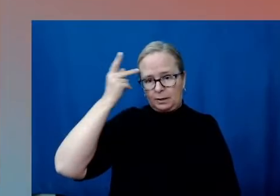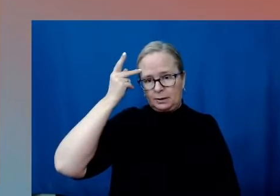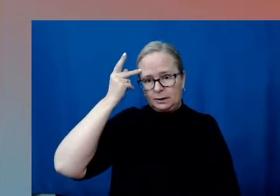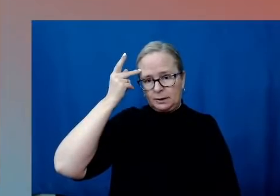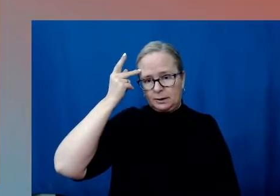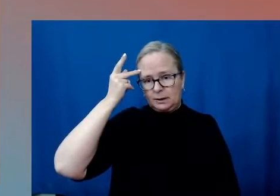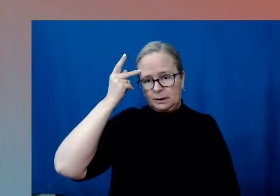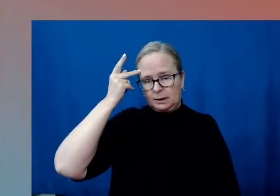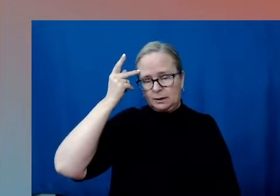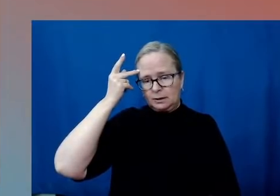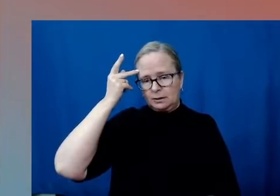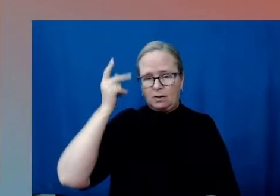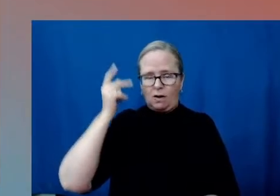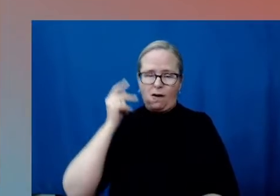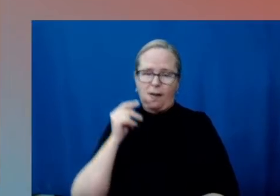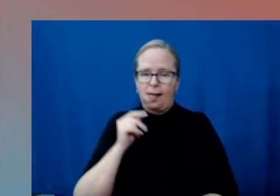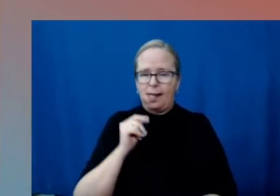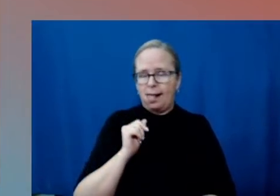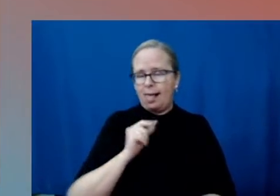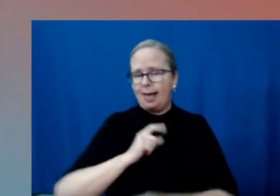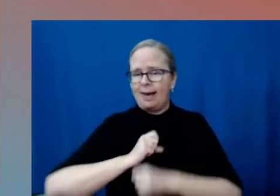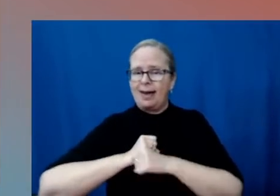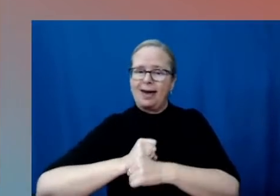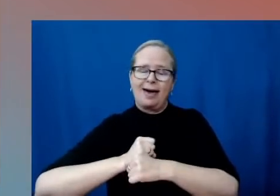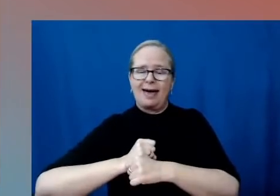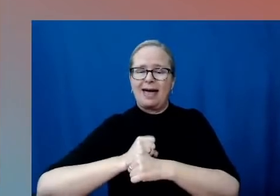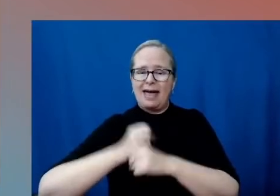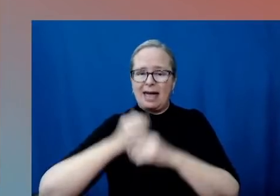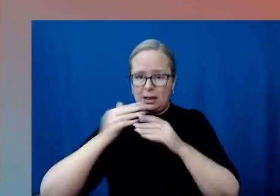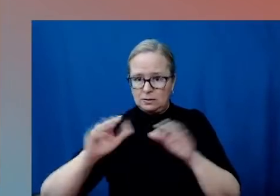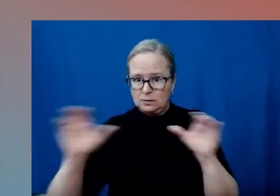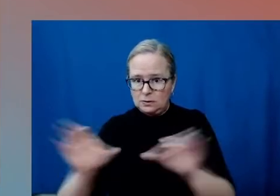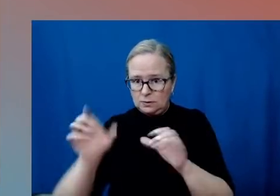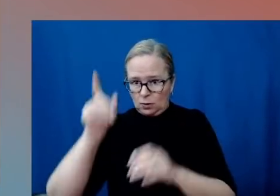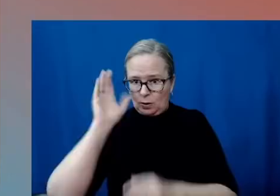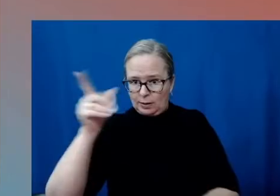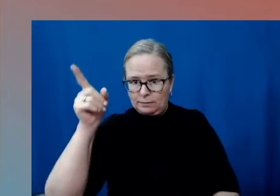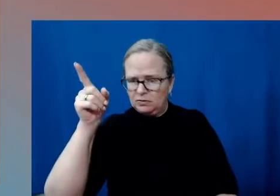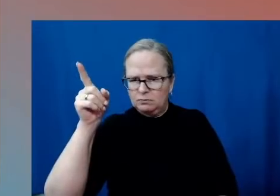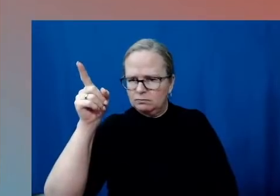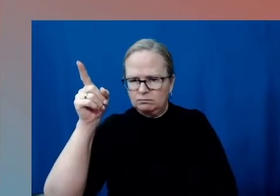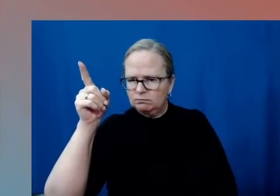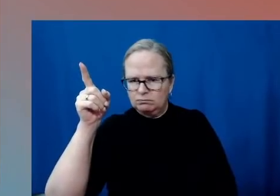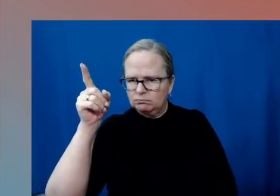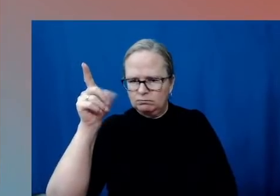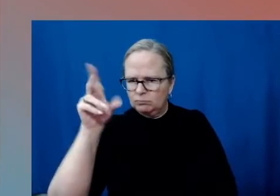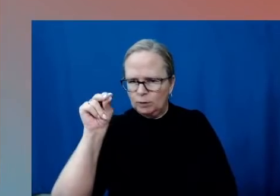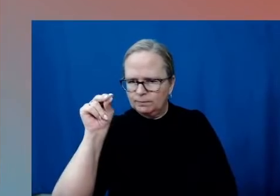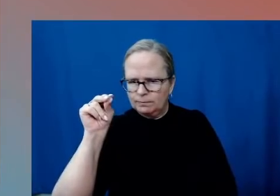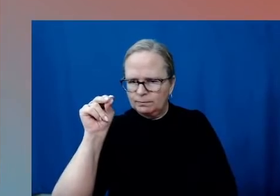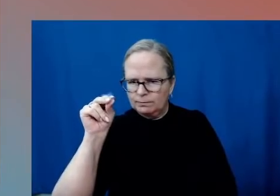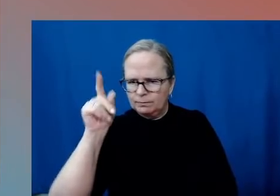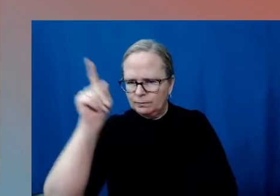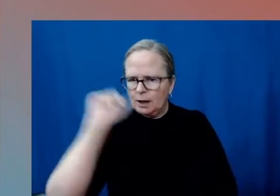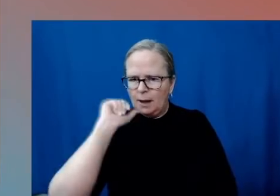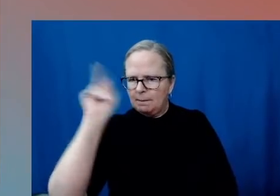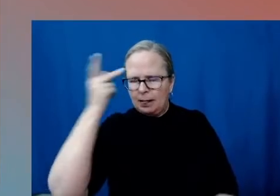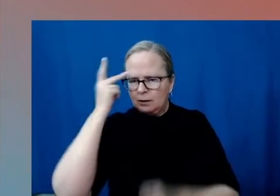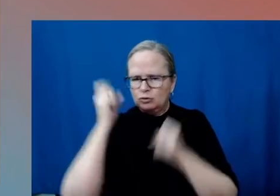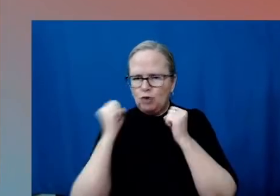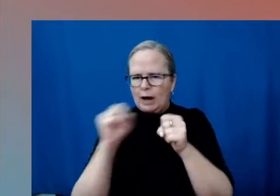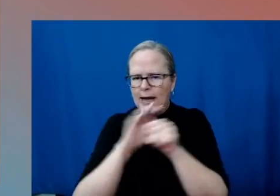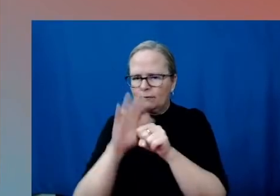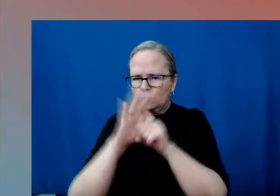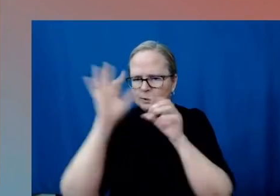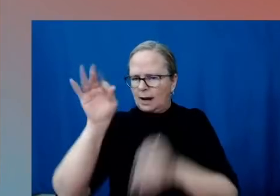political gumption to actually to go that direction, but I think that's what should be done, and I think that's what we should be talking about as the